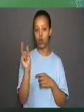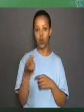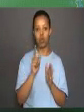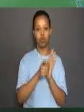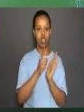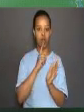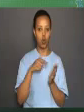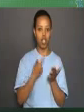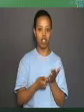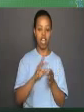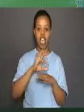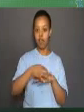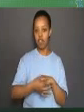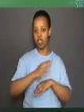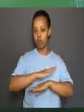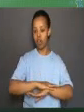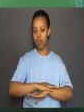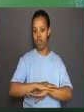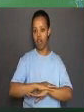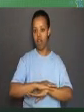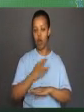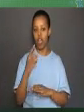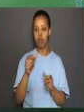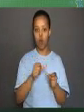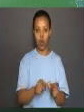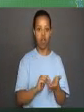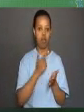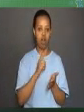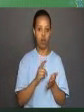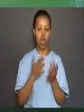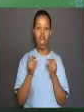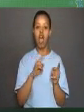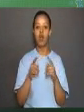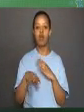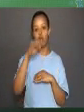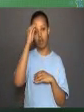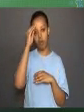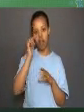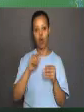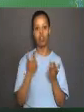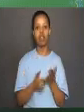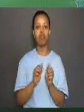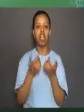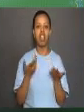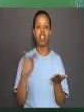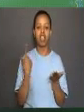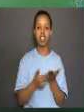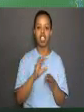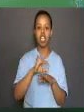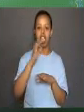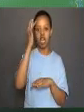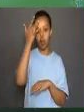examples of the reservoir of infection hosts, we are going to learn about how diseases